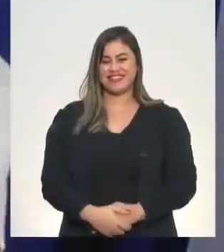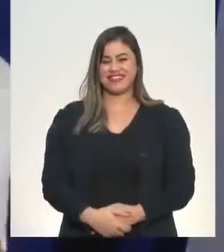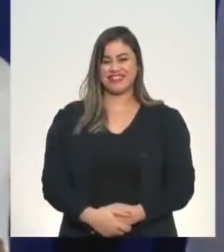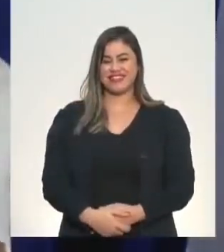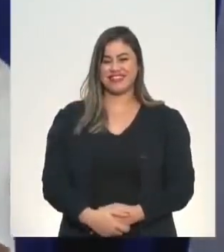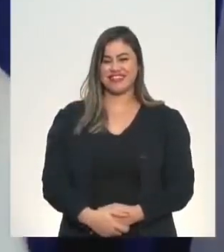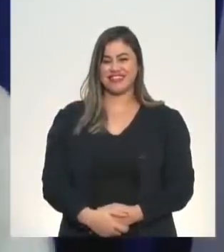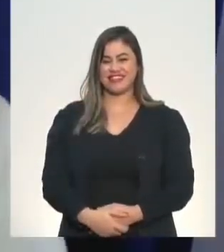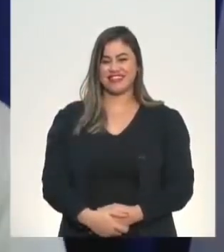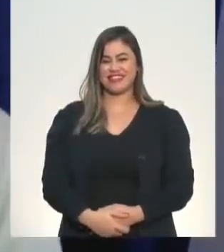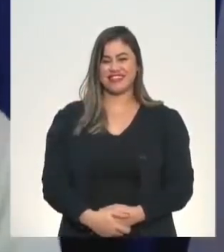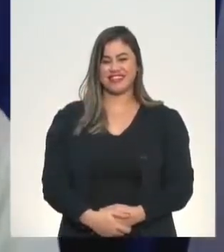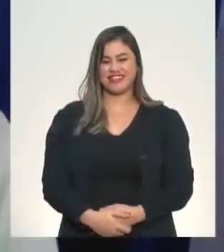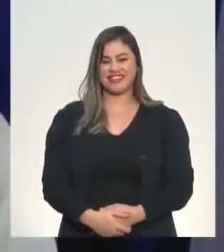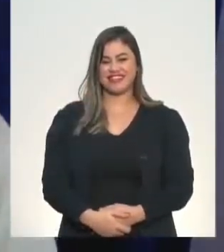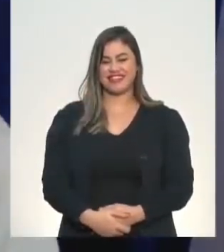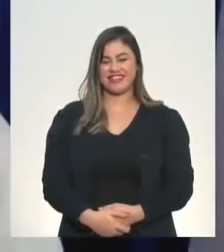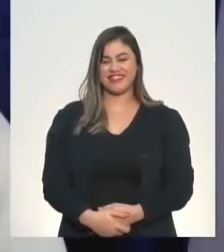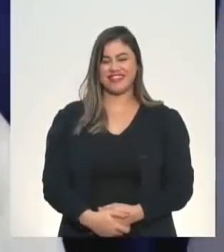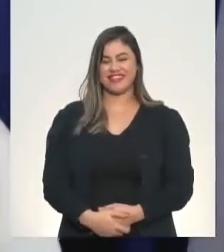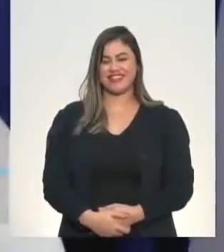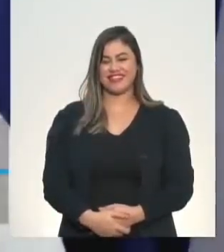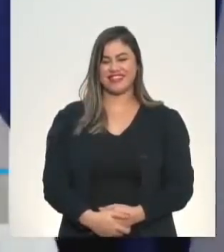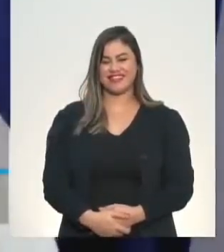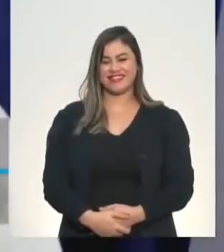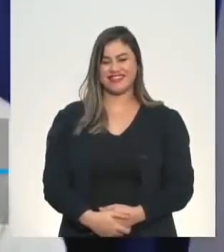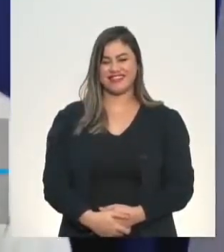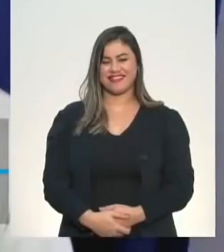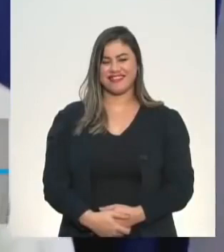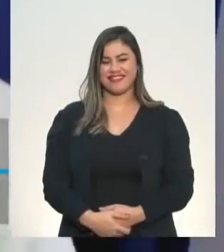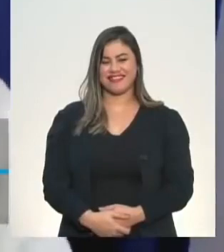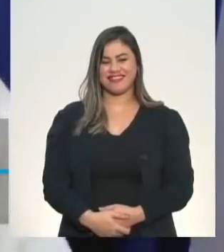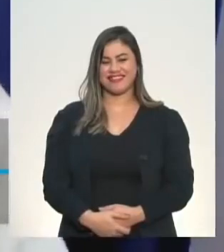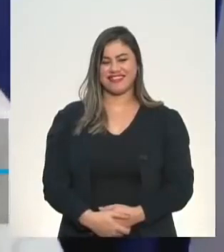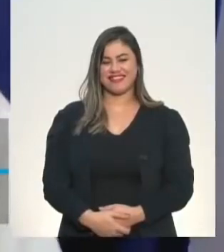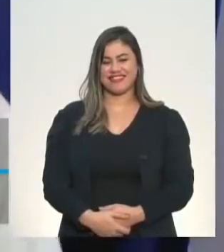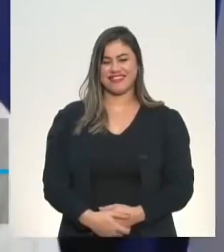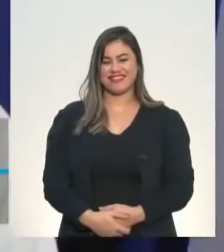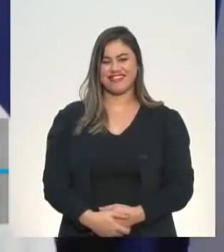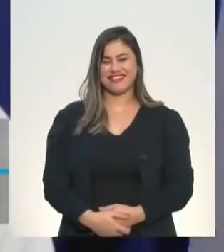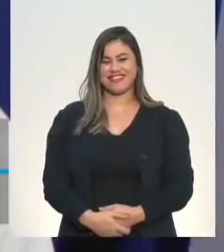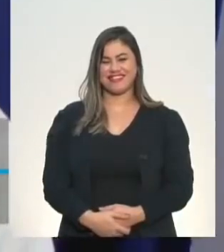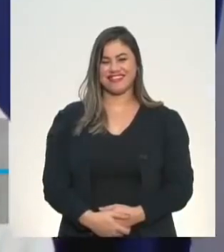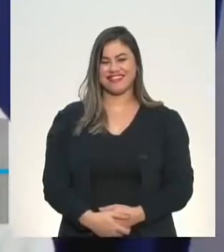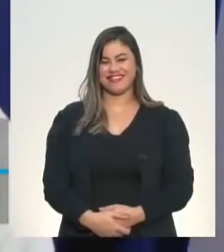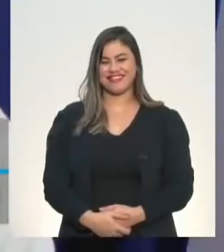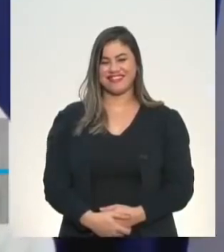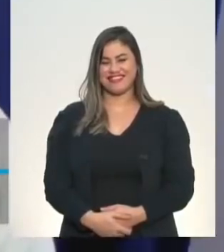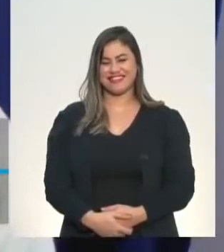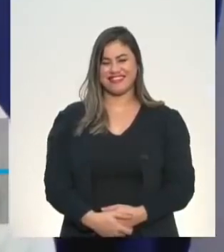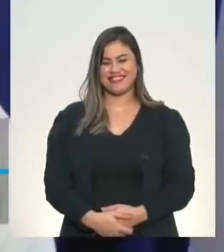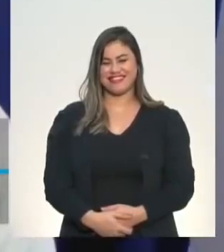hello, Phoebe. Okay. Oh, Phoebe's there. And we have a special guest today. And